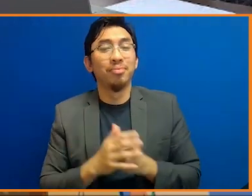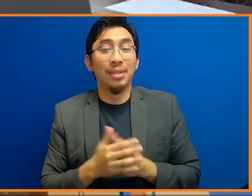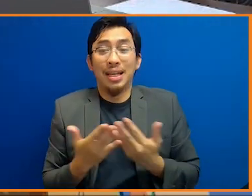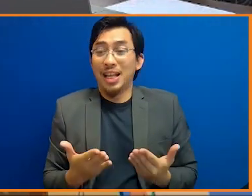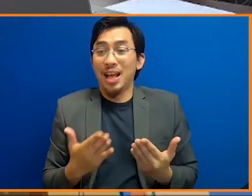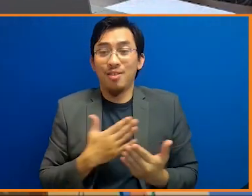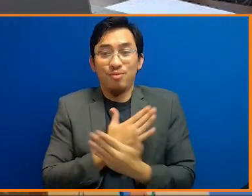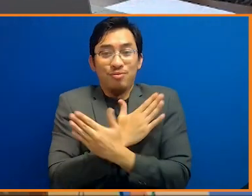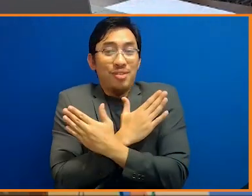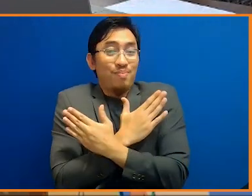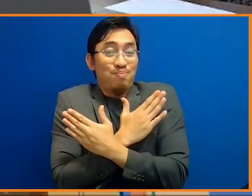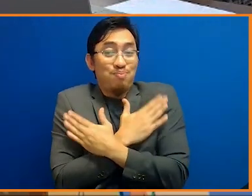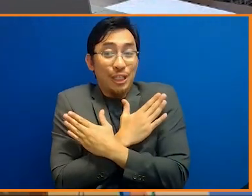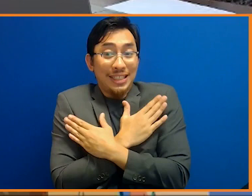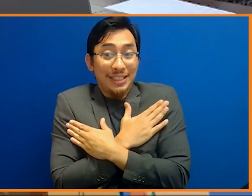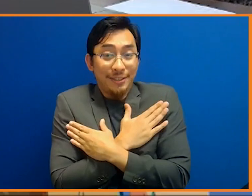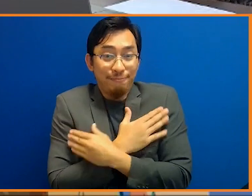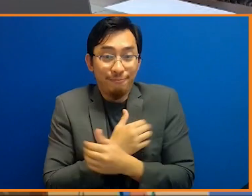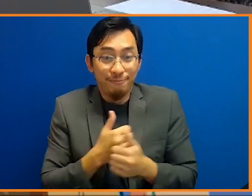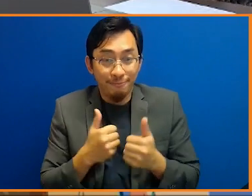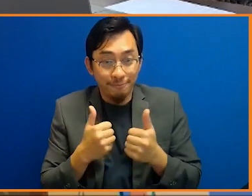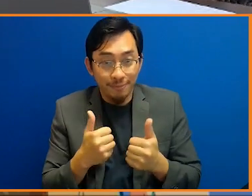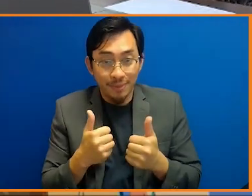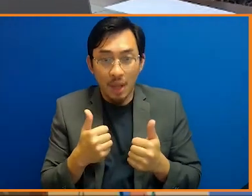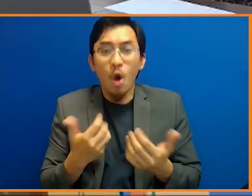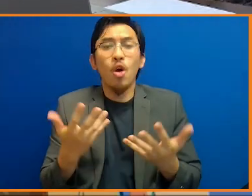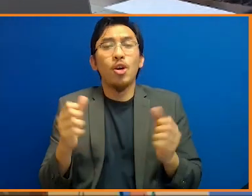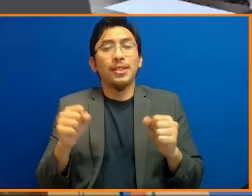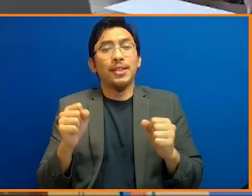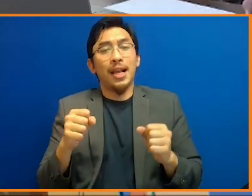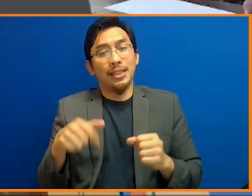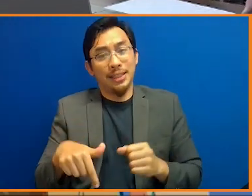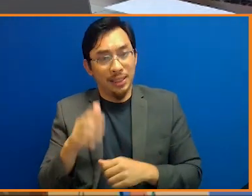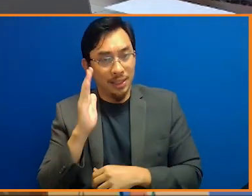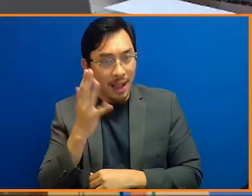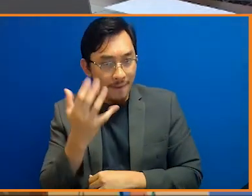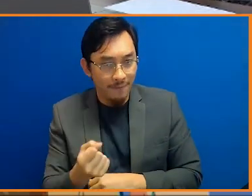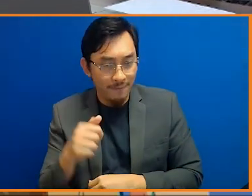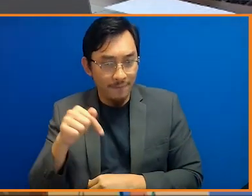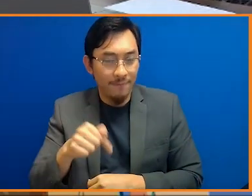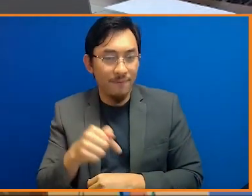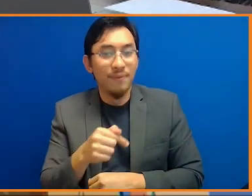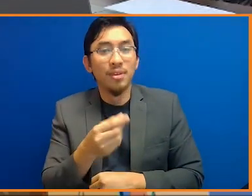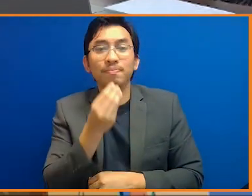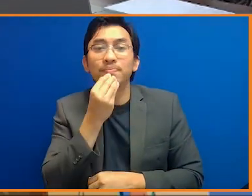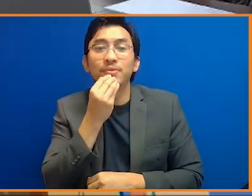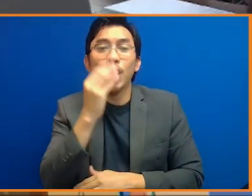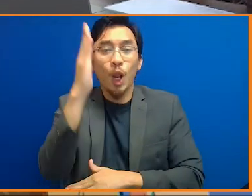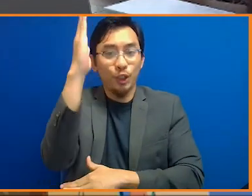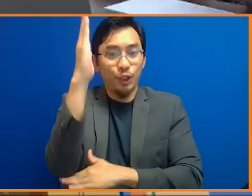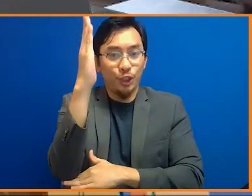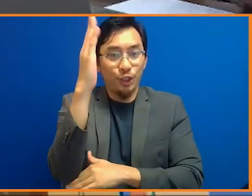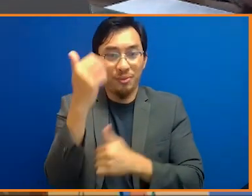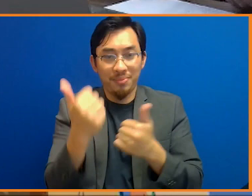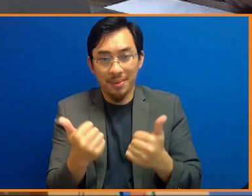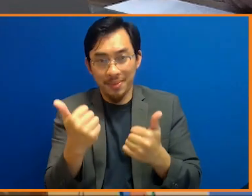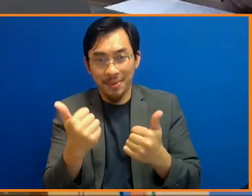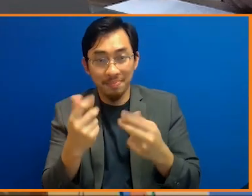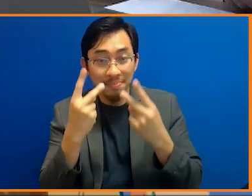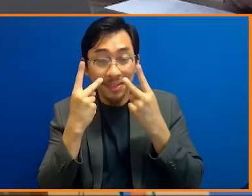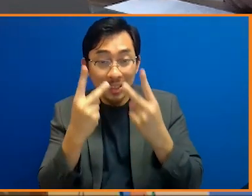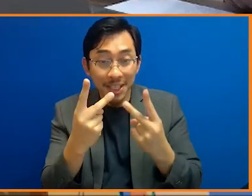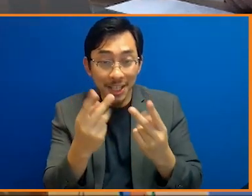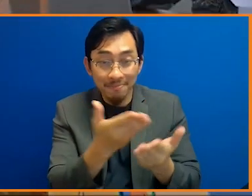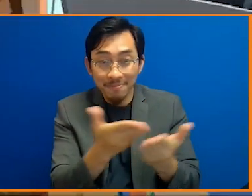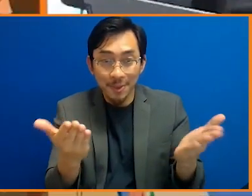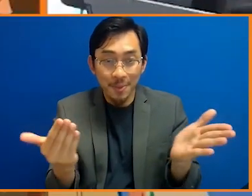session. So I think we are at the break right now. We will have a lunch break